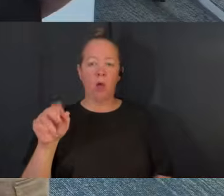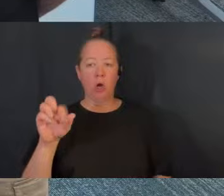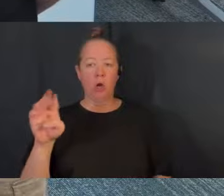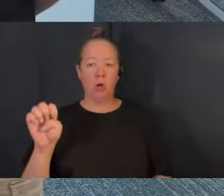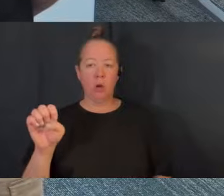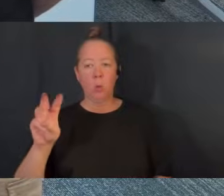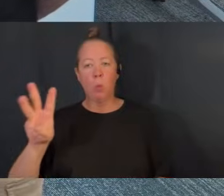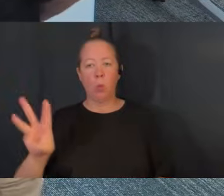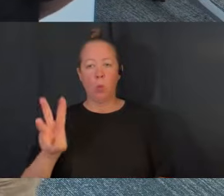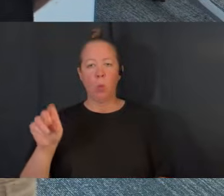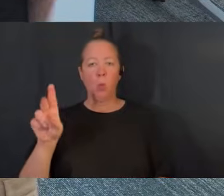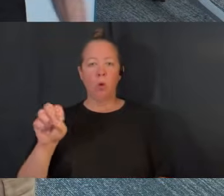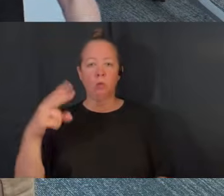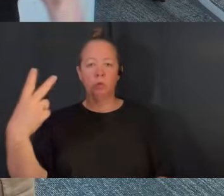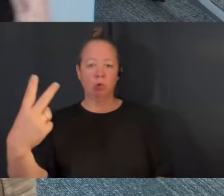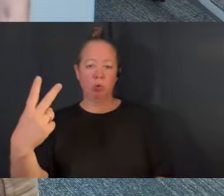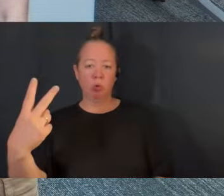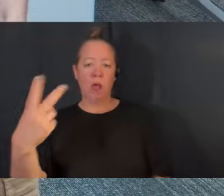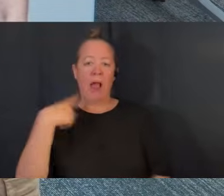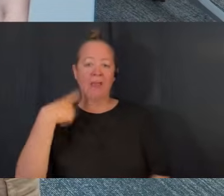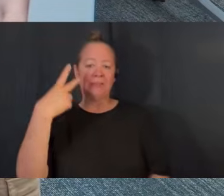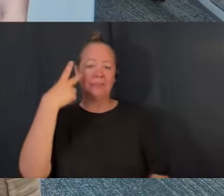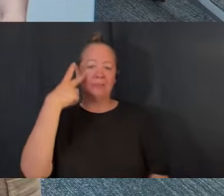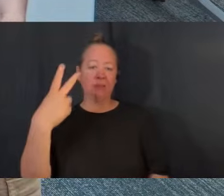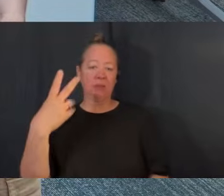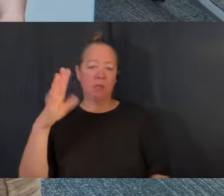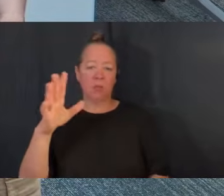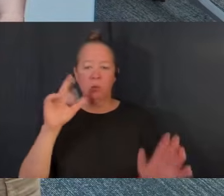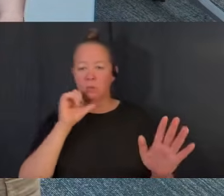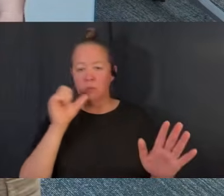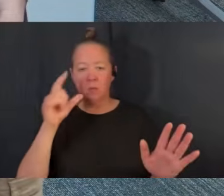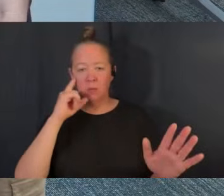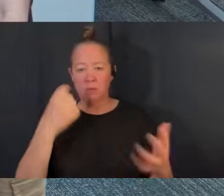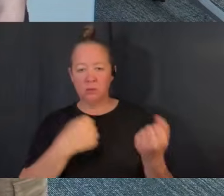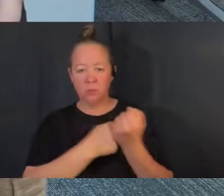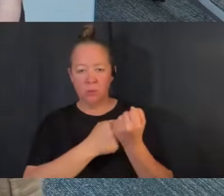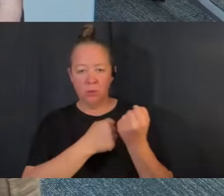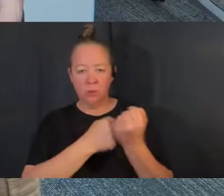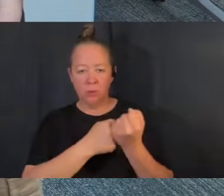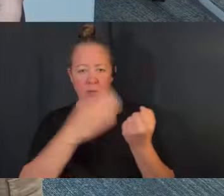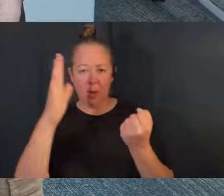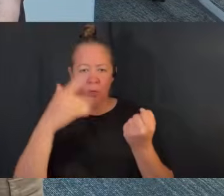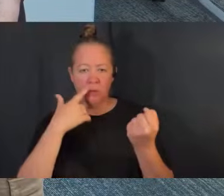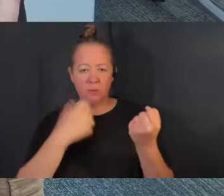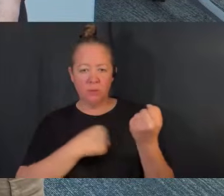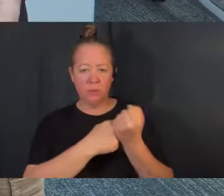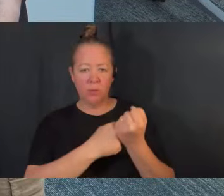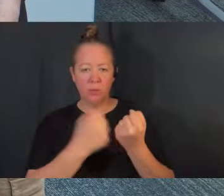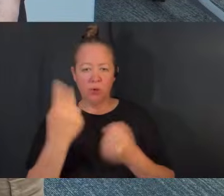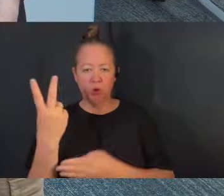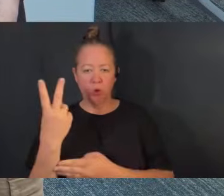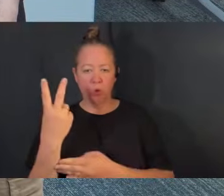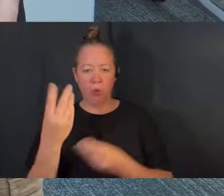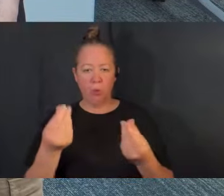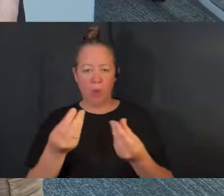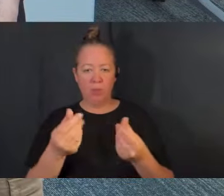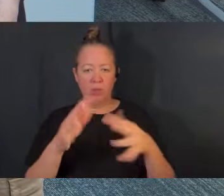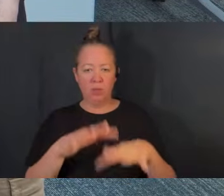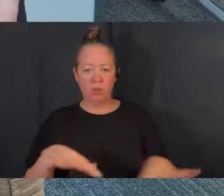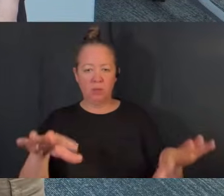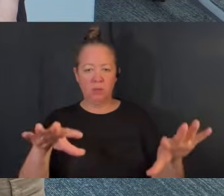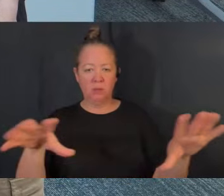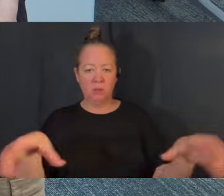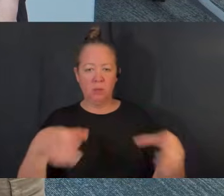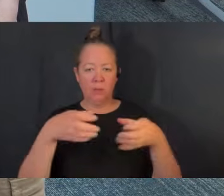acquisitions, but I'm not going to support any, other than I will support the 2 properties combined, whatever, as a transfer. But you're